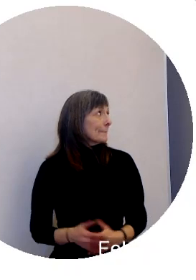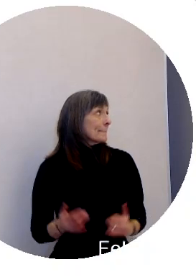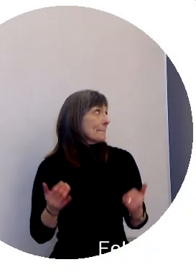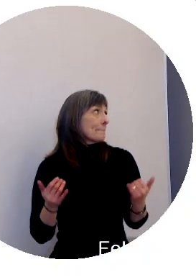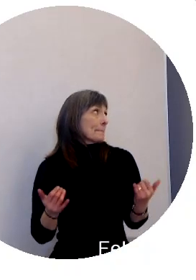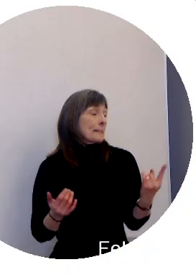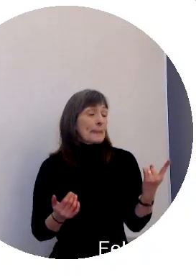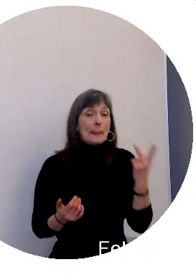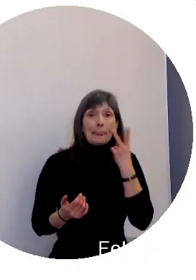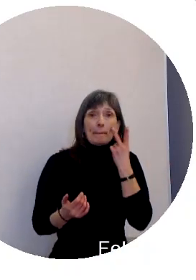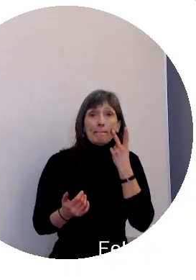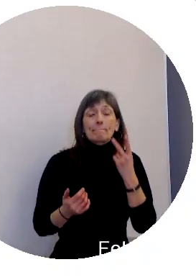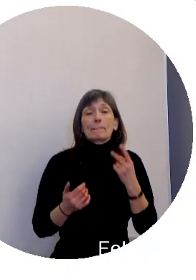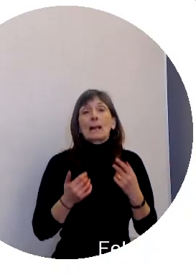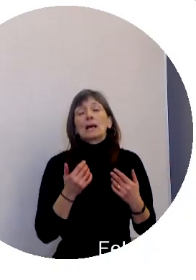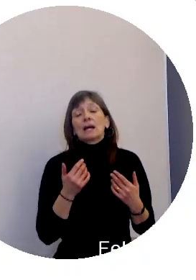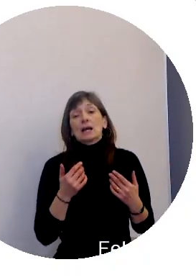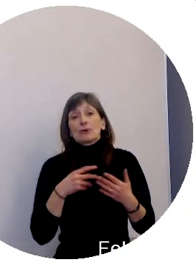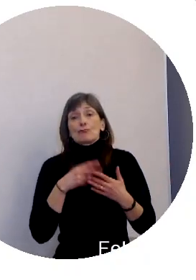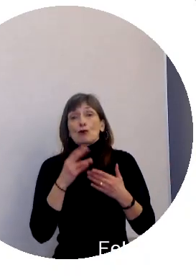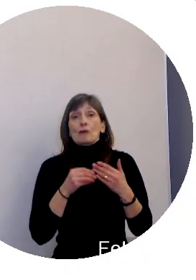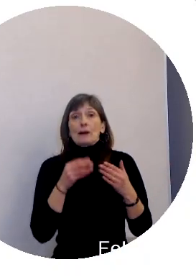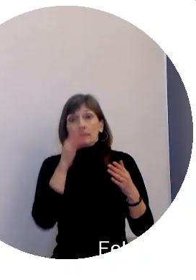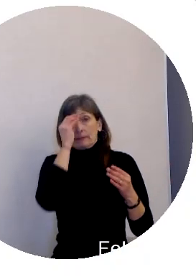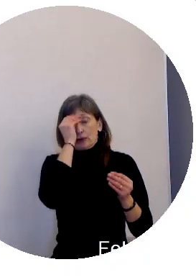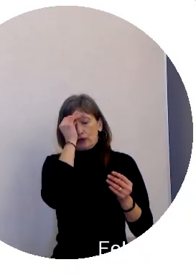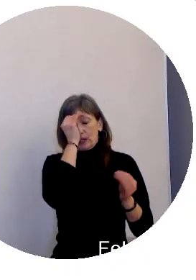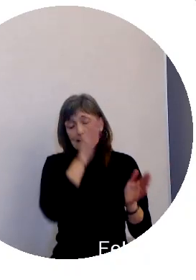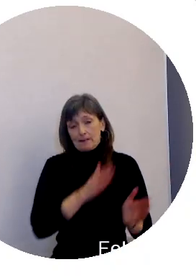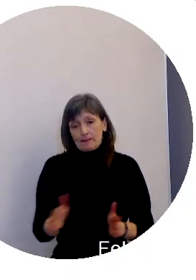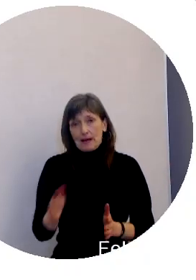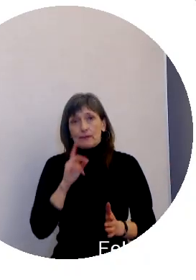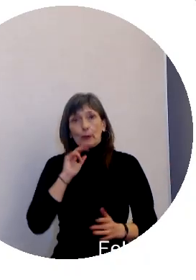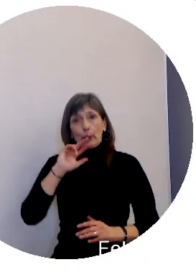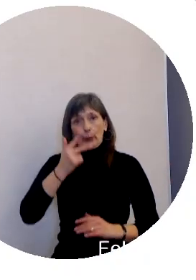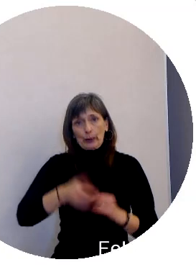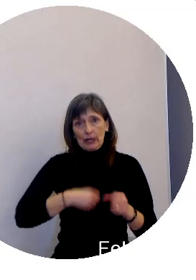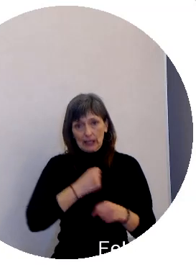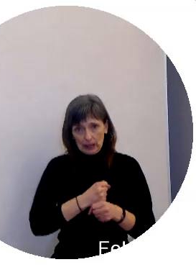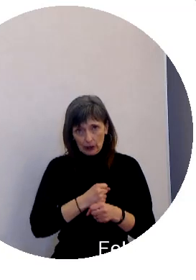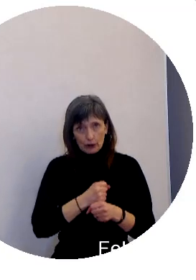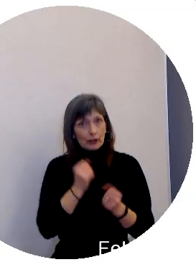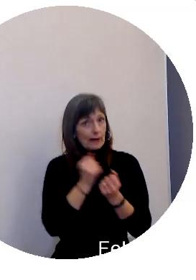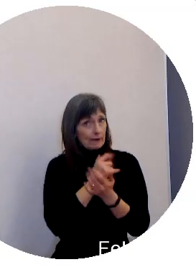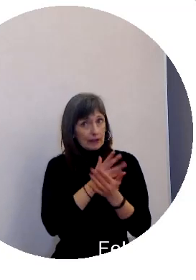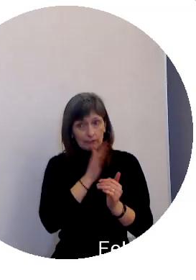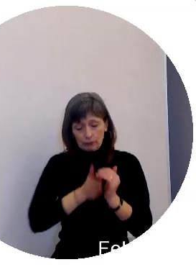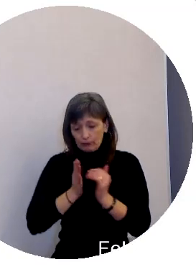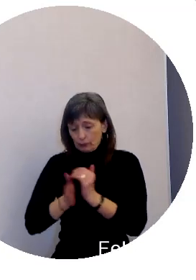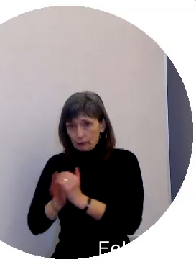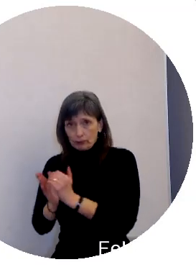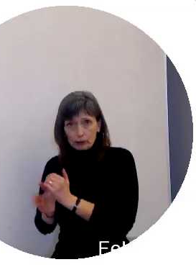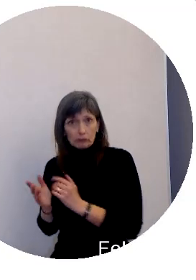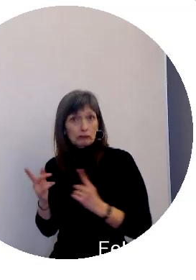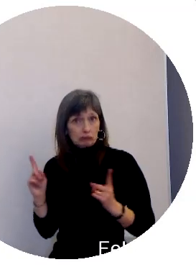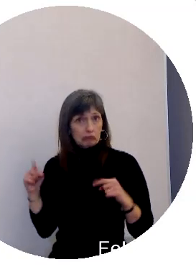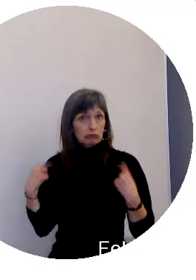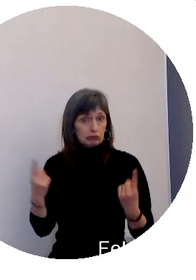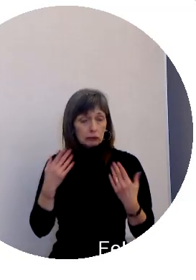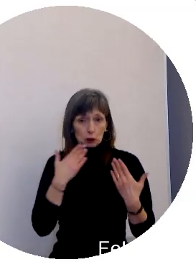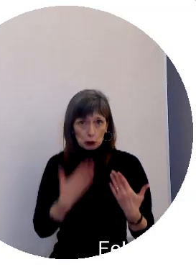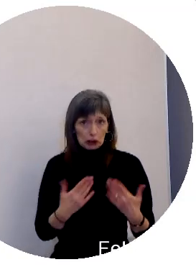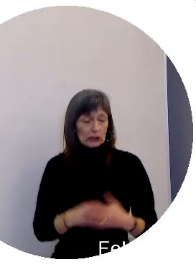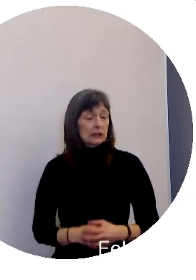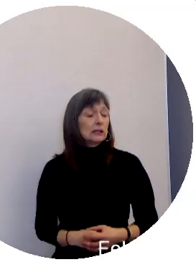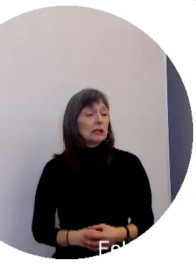So as you can see, we're into the 3rd year of our strategic plan and continuing to execute on all the requirements successfully.